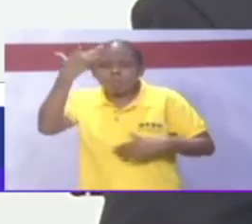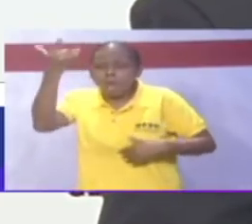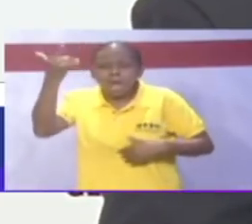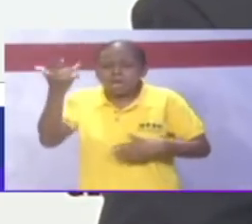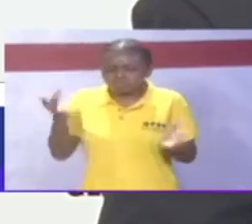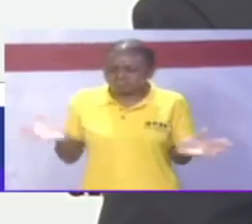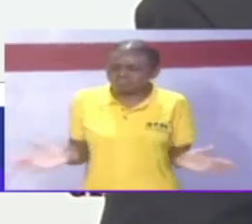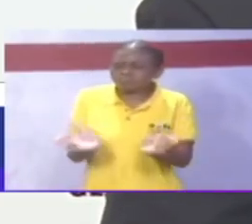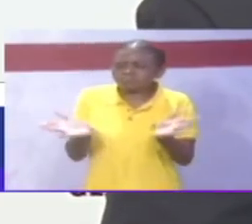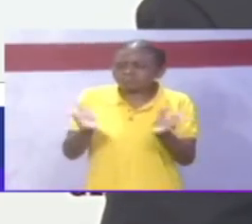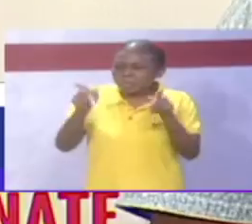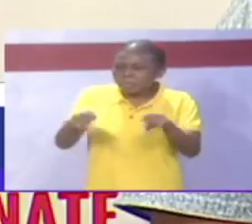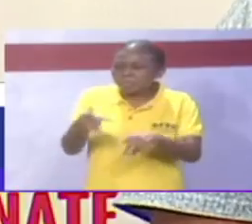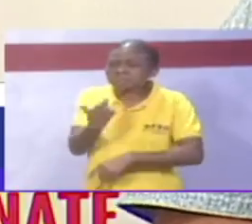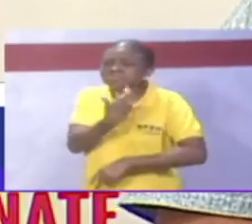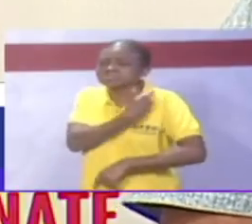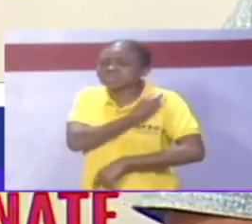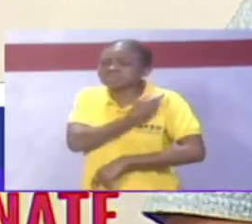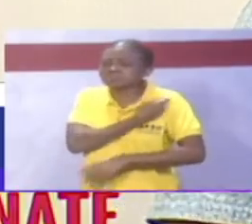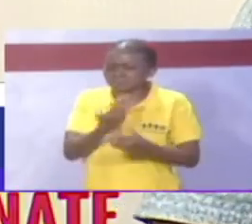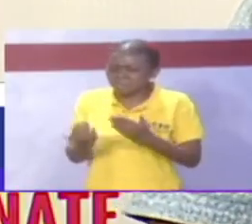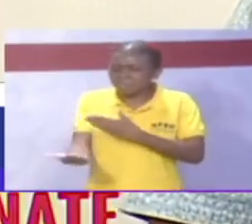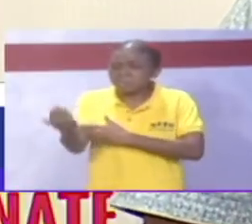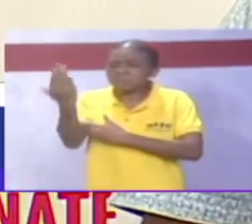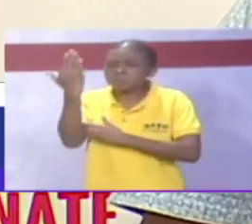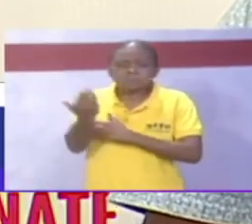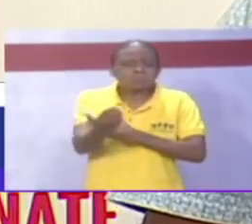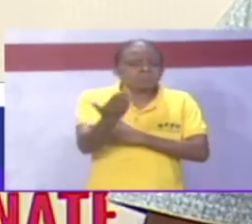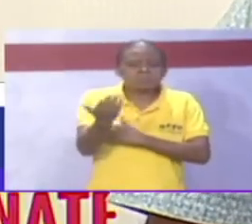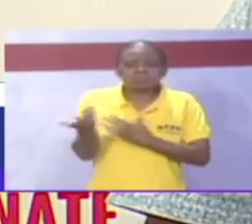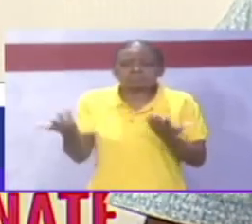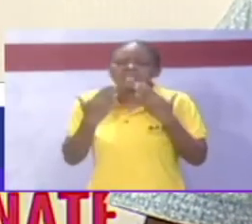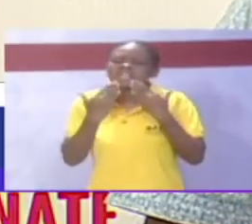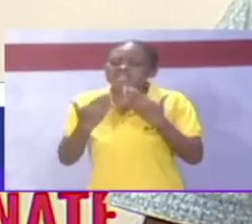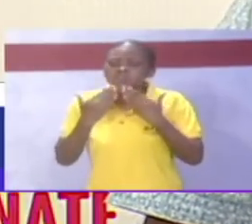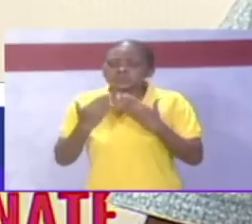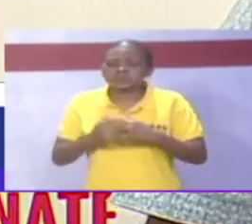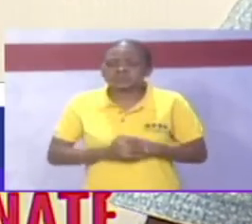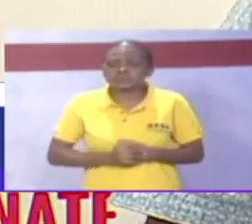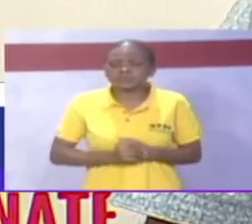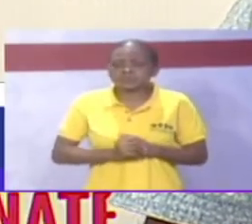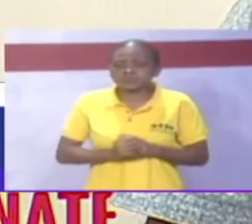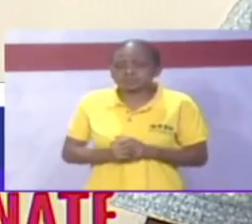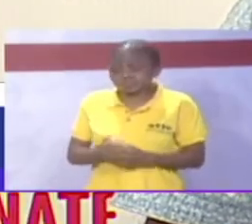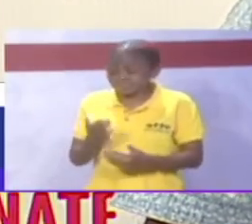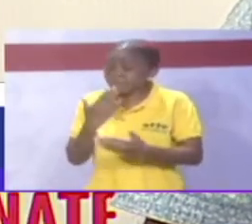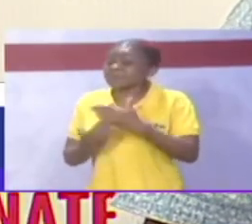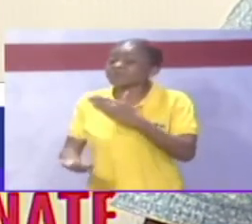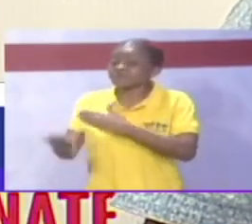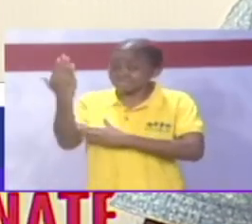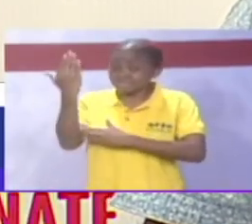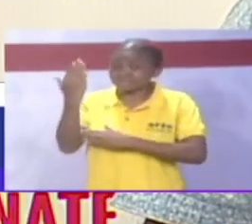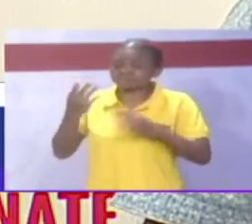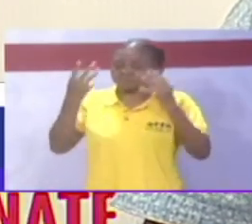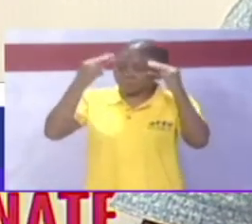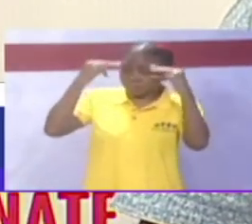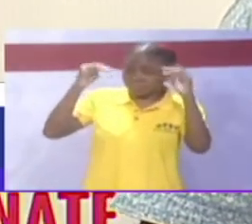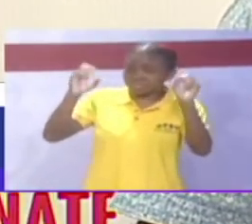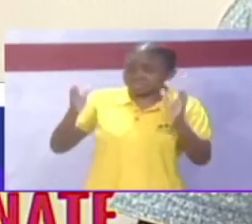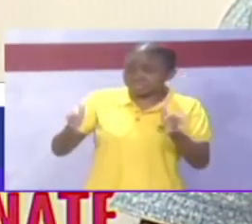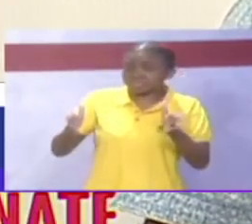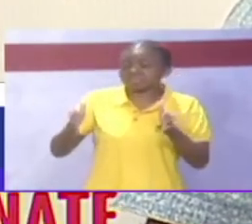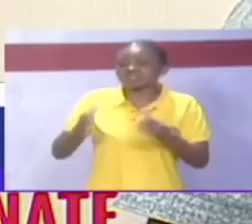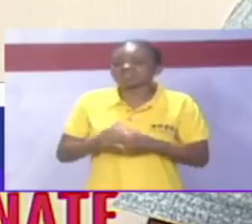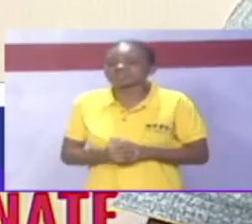good morning. Good morning. Thank you, Al. Good morning, Minister Dayal Singh, CMO